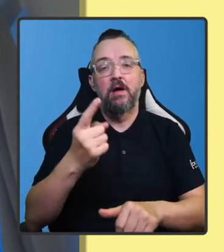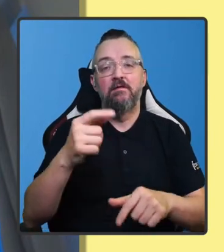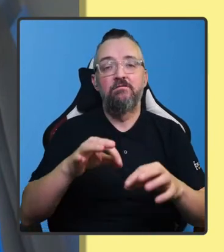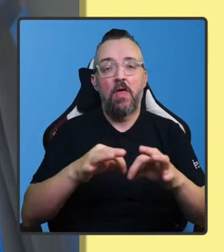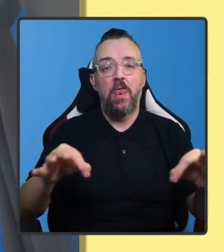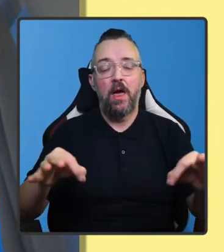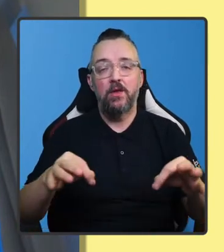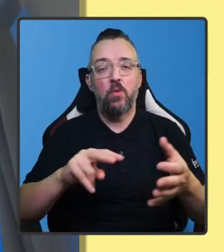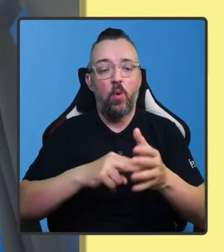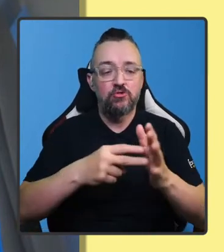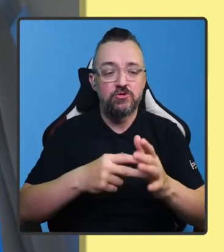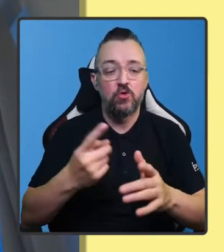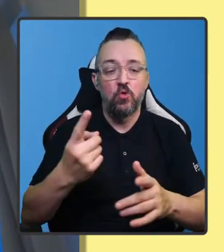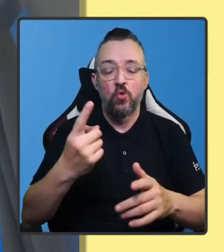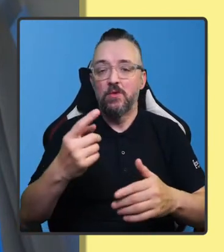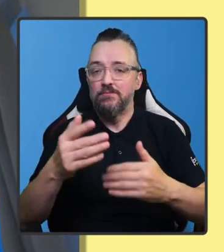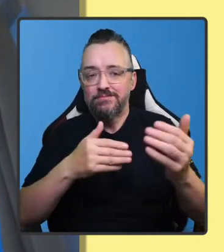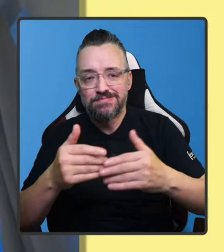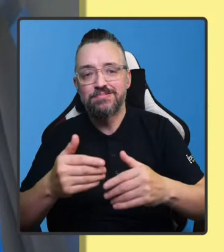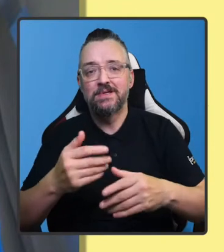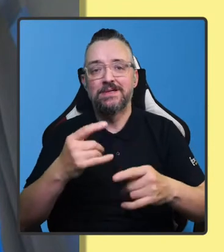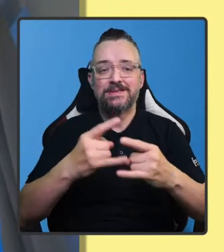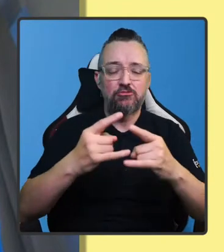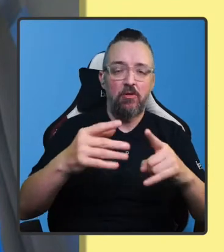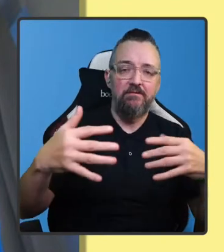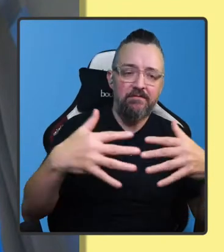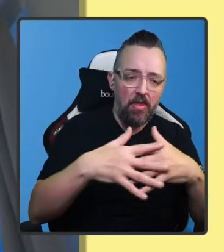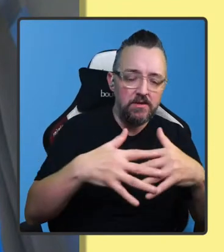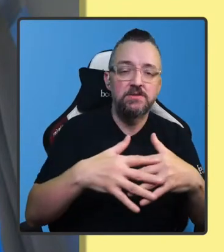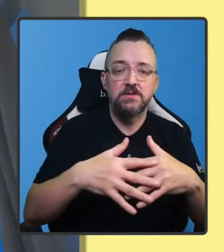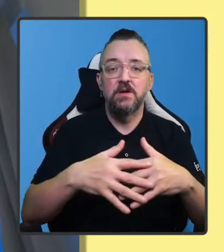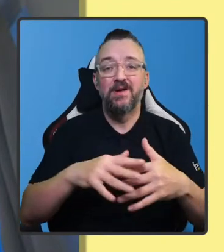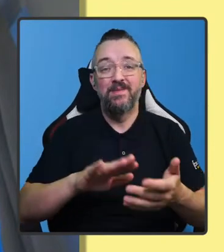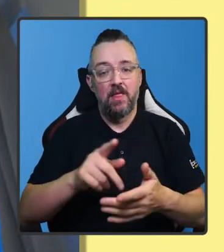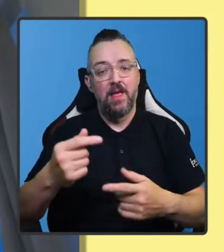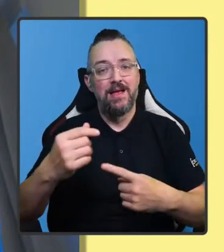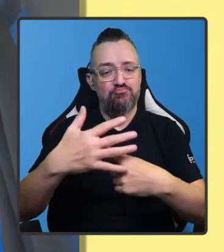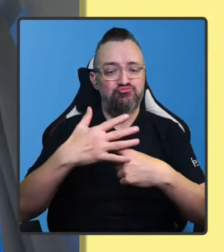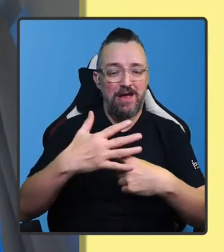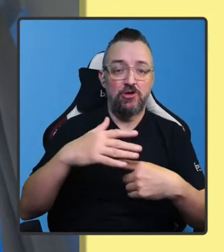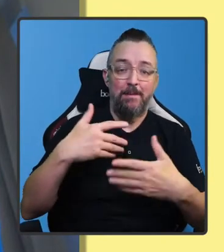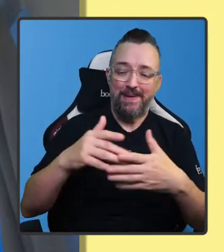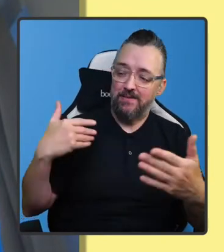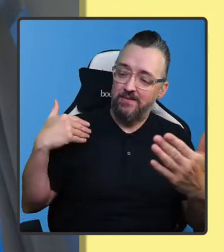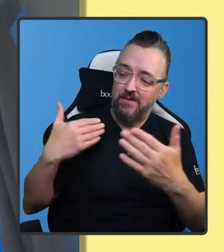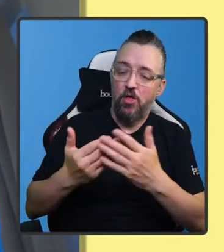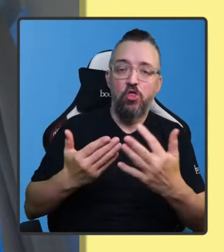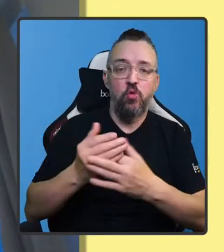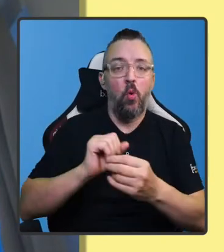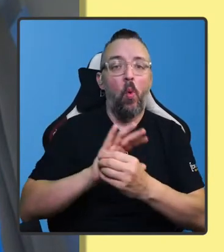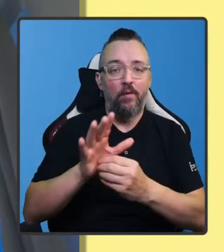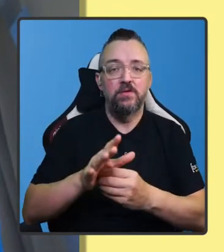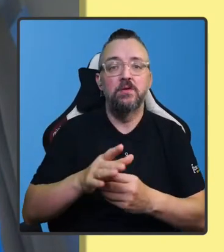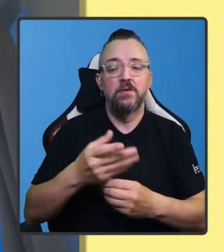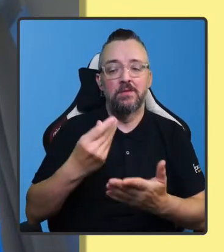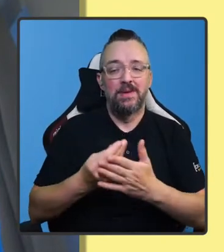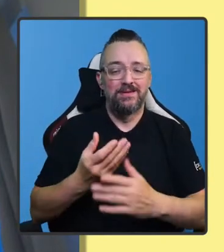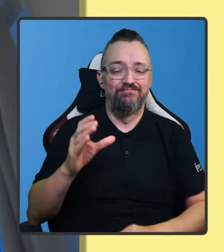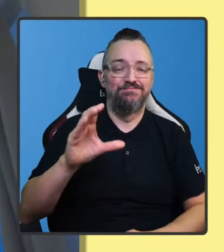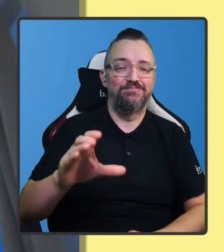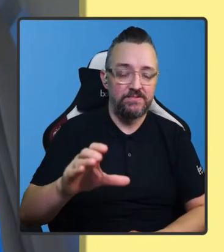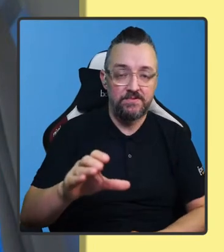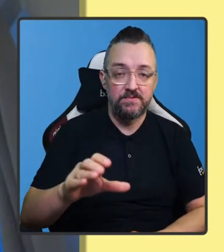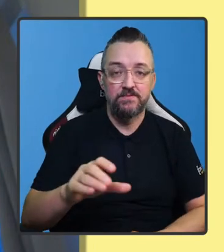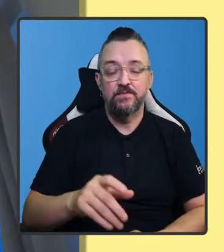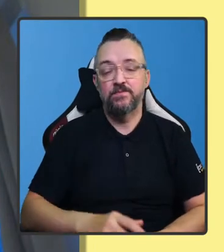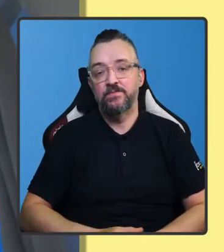and sexual violence to deal with additional pressures that have occurred during the pandemic. But tragedy can also